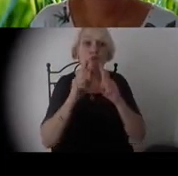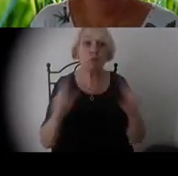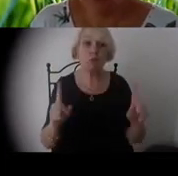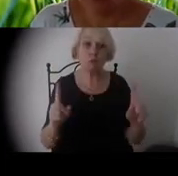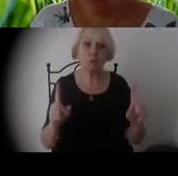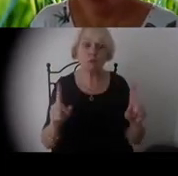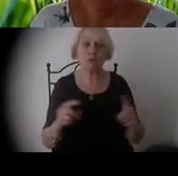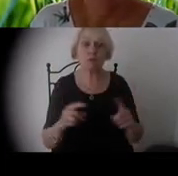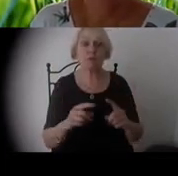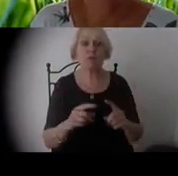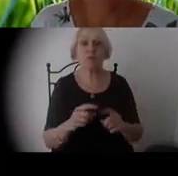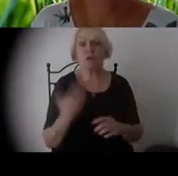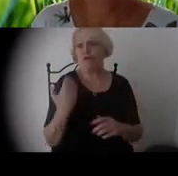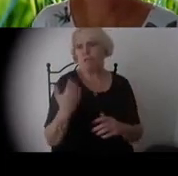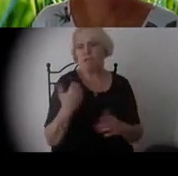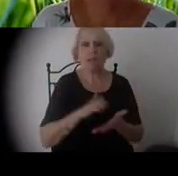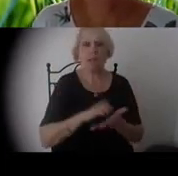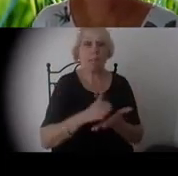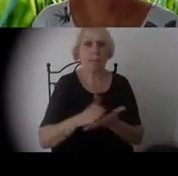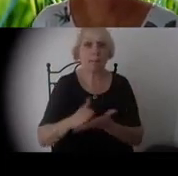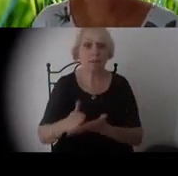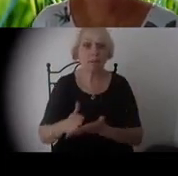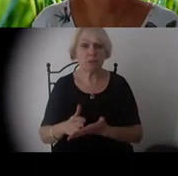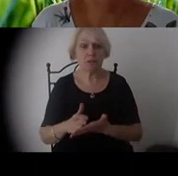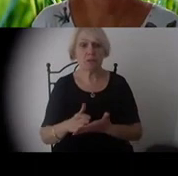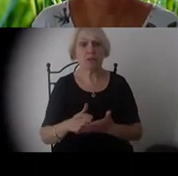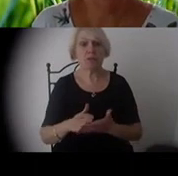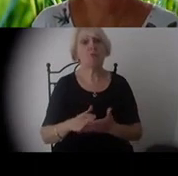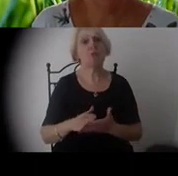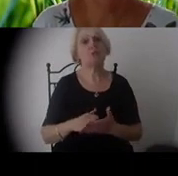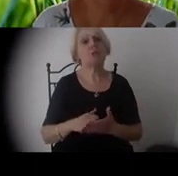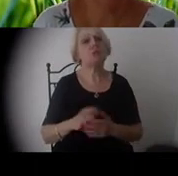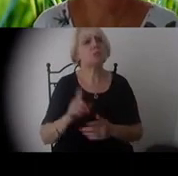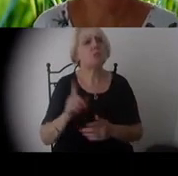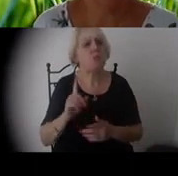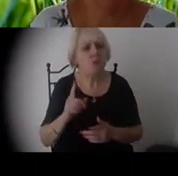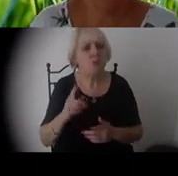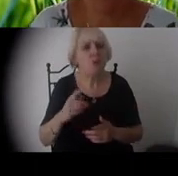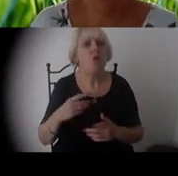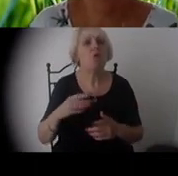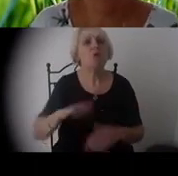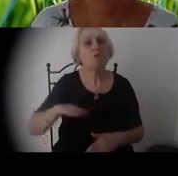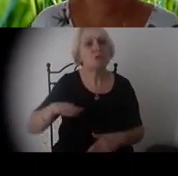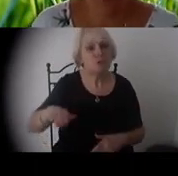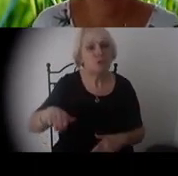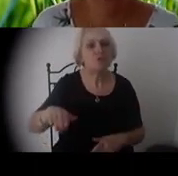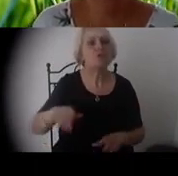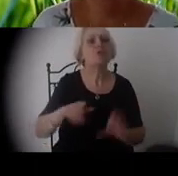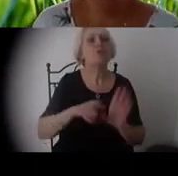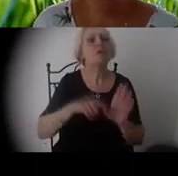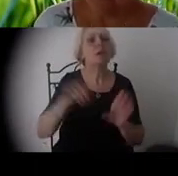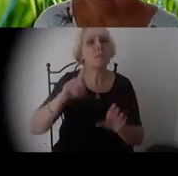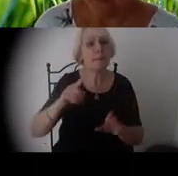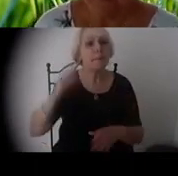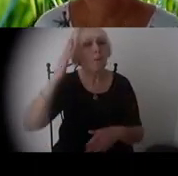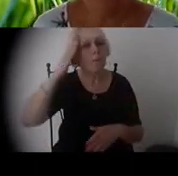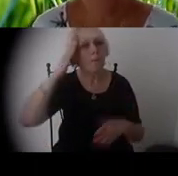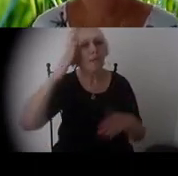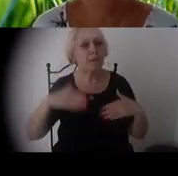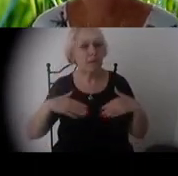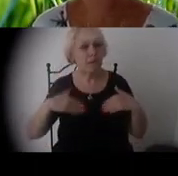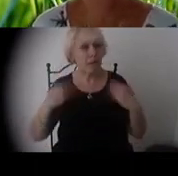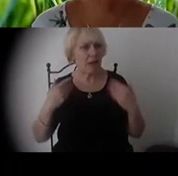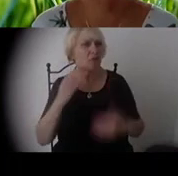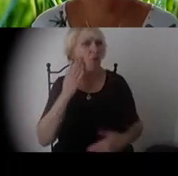recently published, around children's and young people's mental health under lockdown and COVID. So that would be